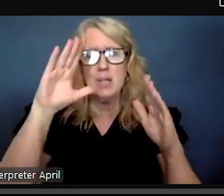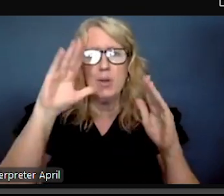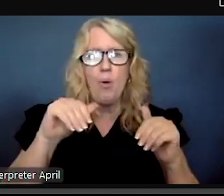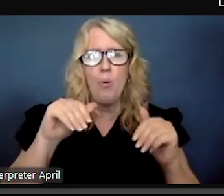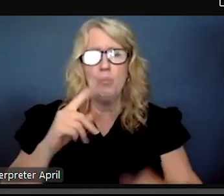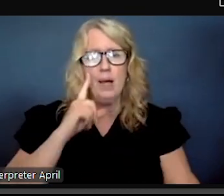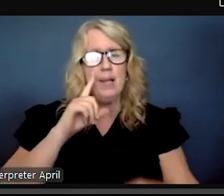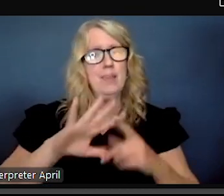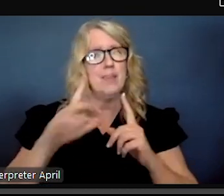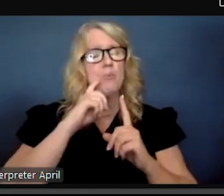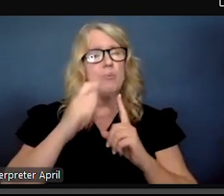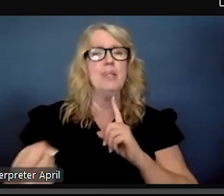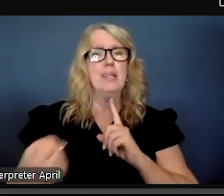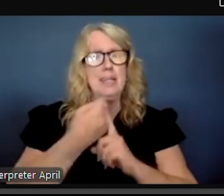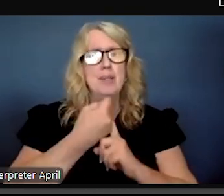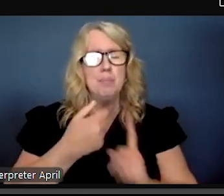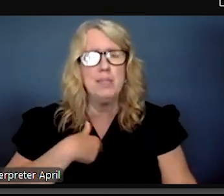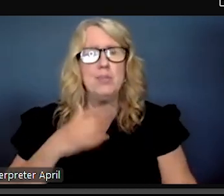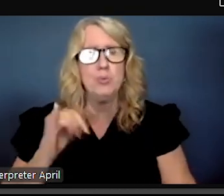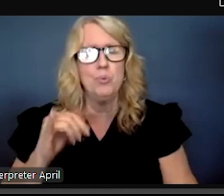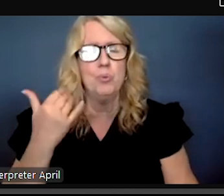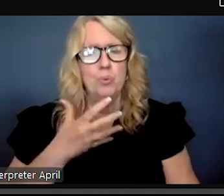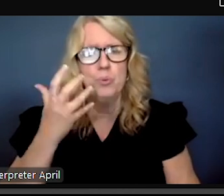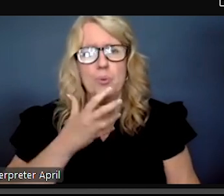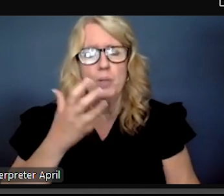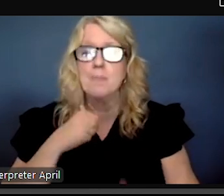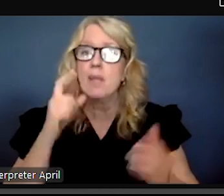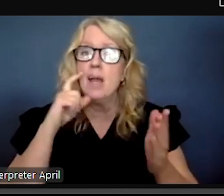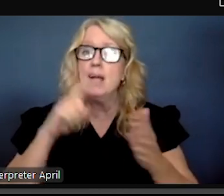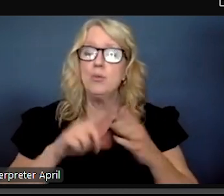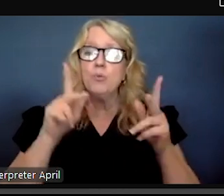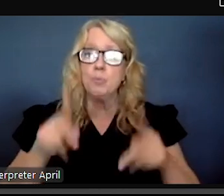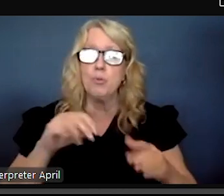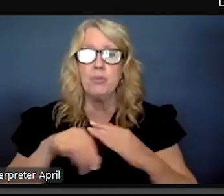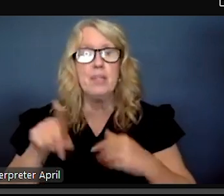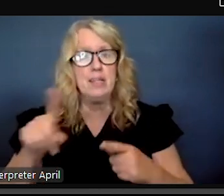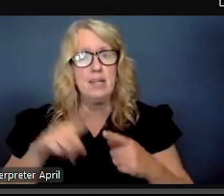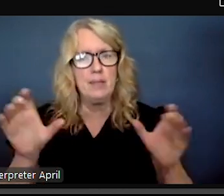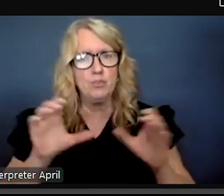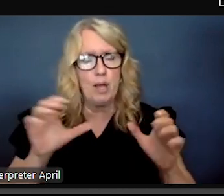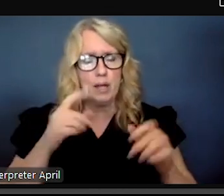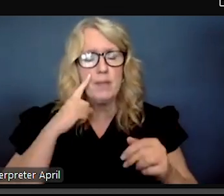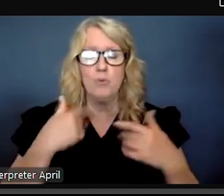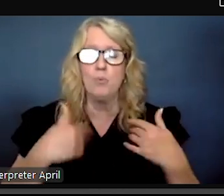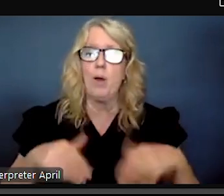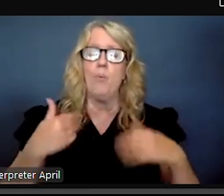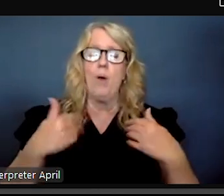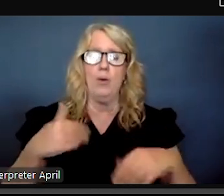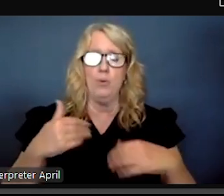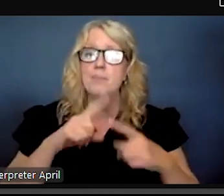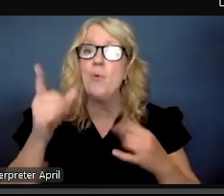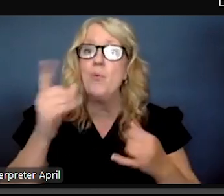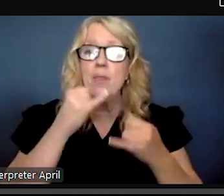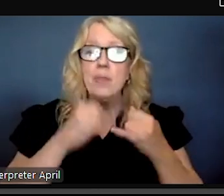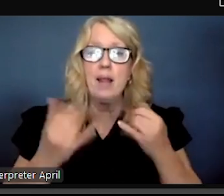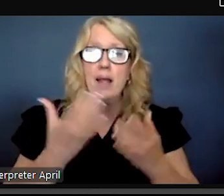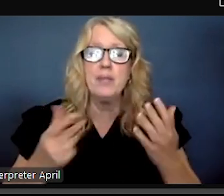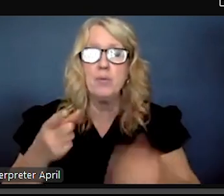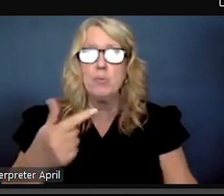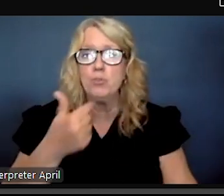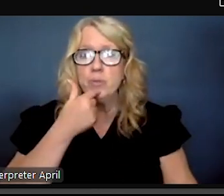think that really hit me. I also noticed someone in the chat, and this struck me as well, is one of the last things you said,